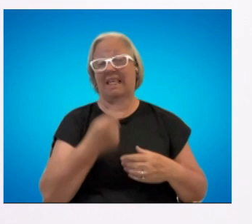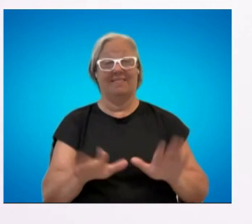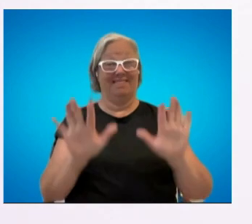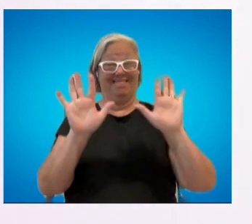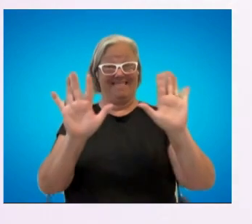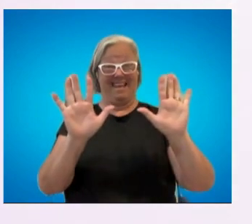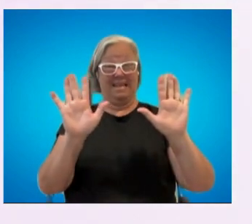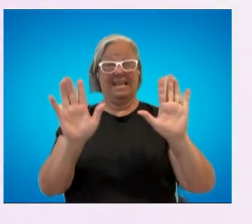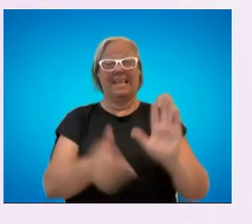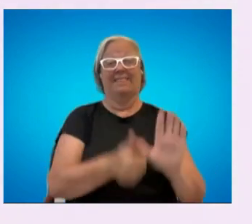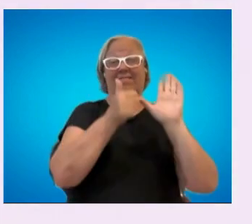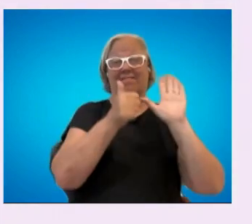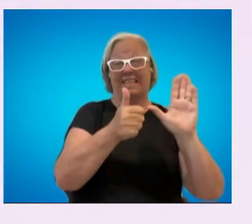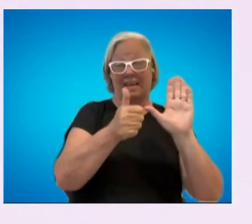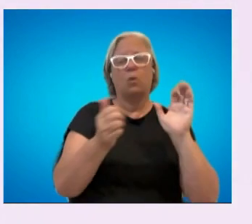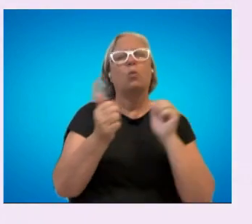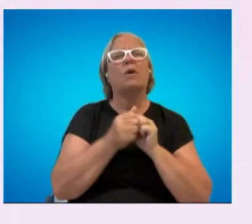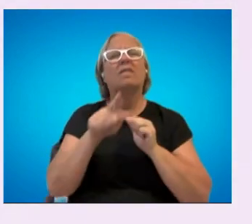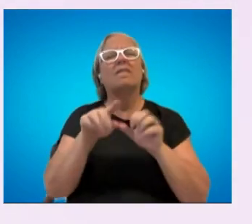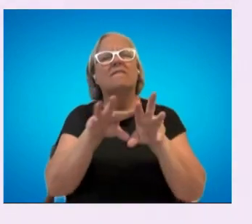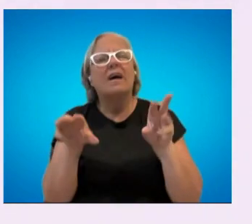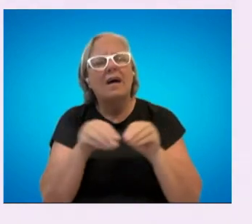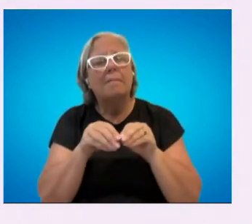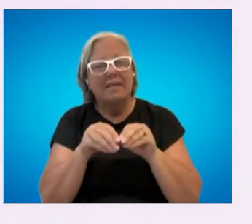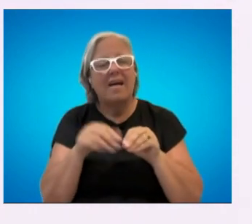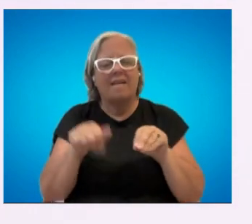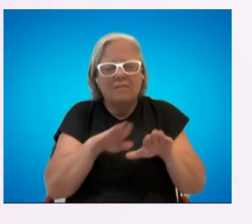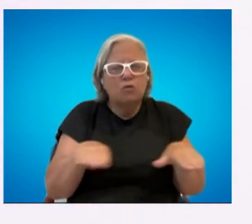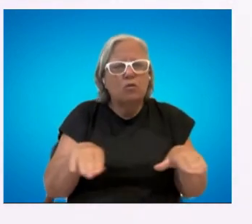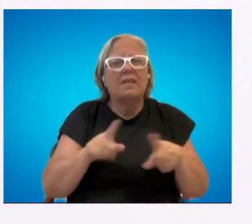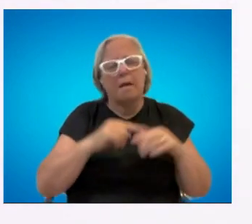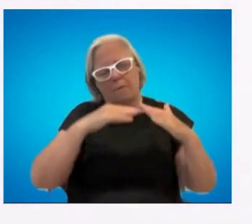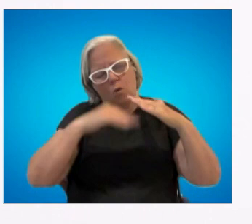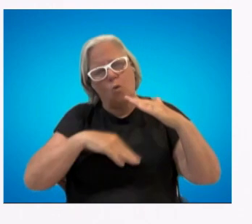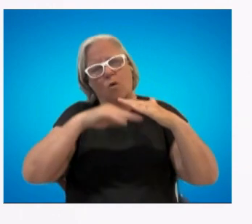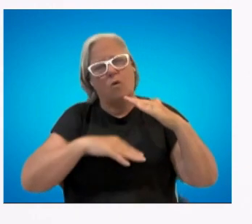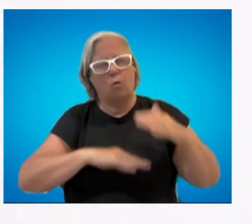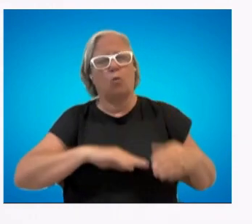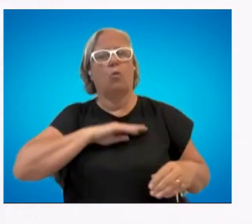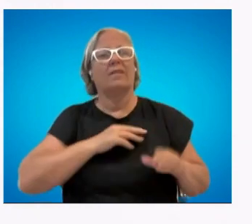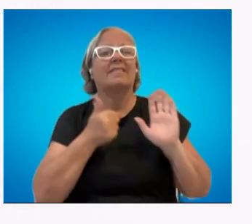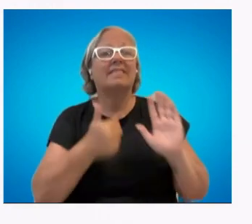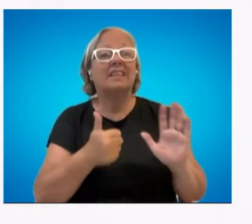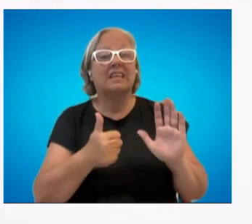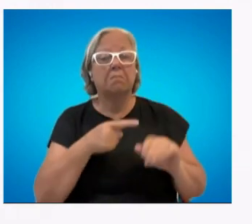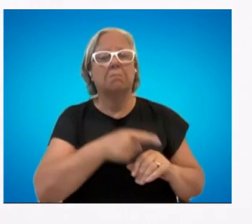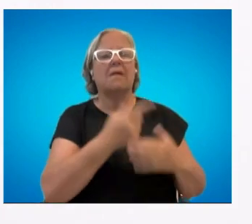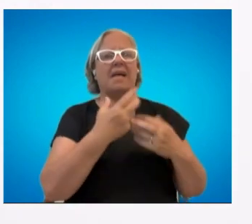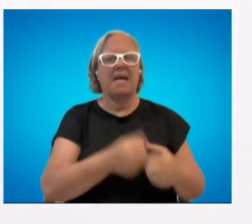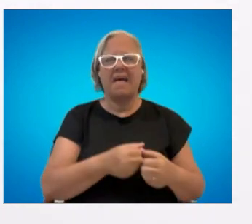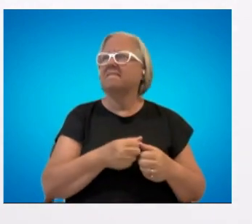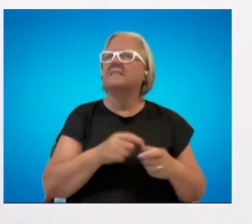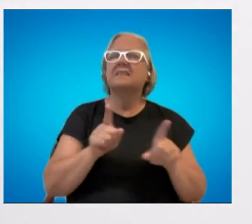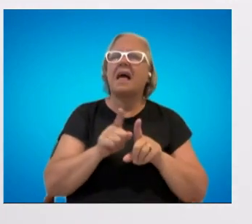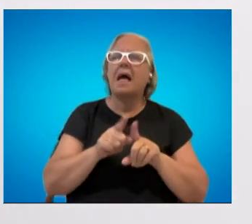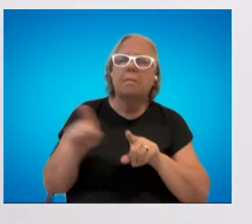of 6, do use childcare services, and they most commonly use it up to 3 to 5 hours per